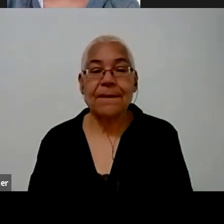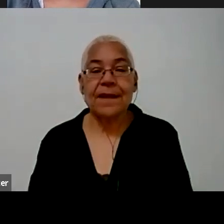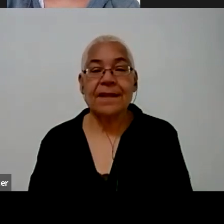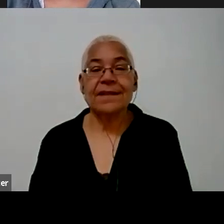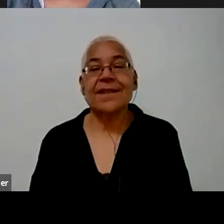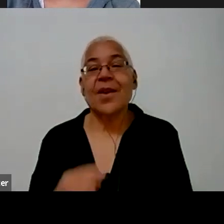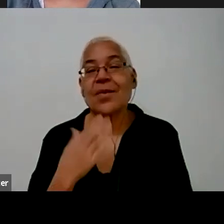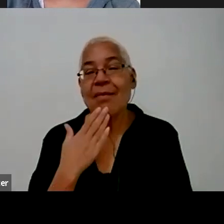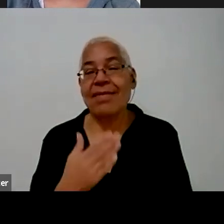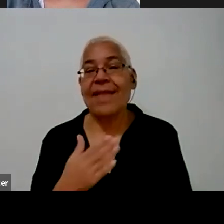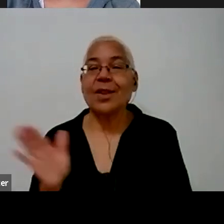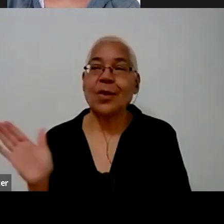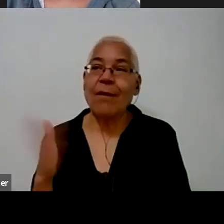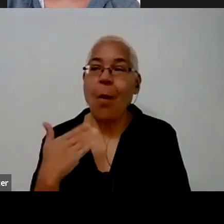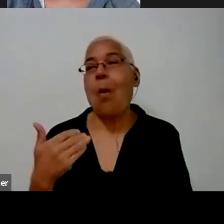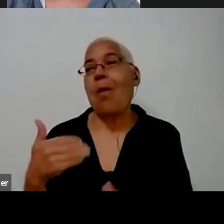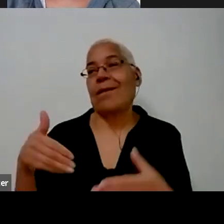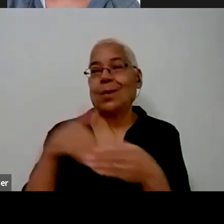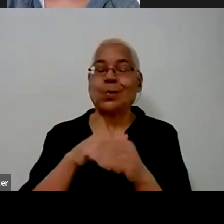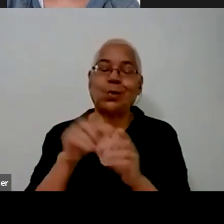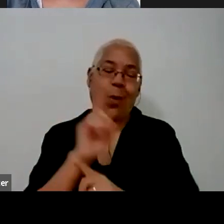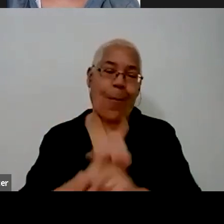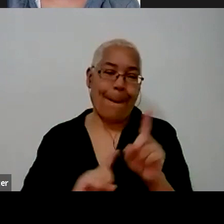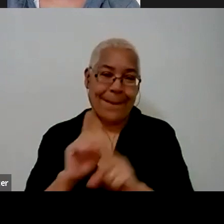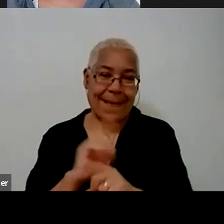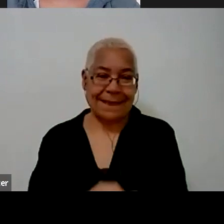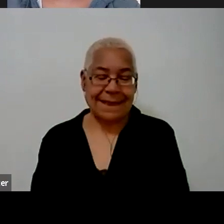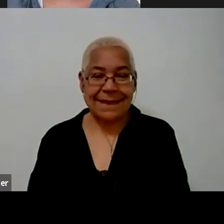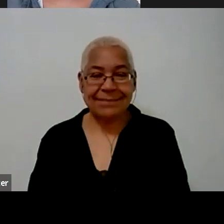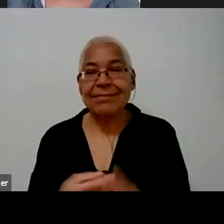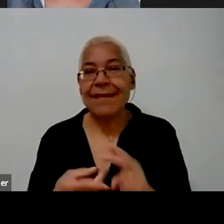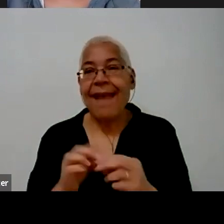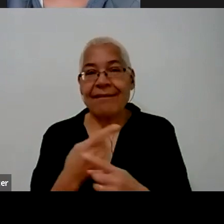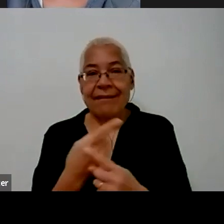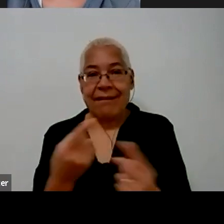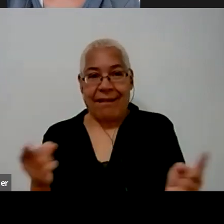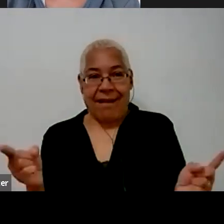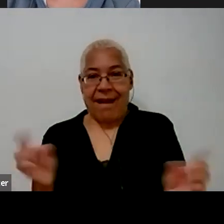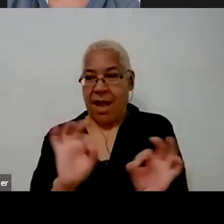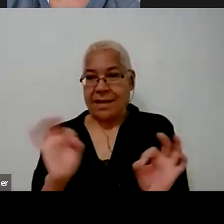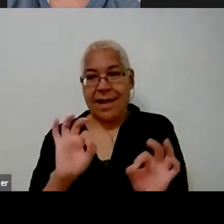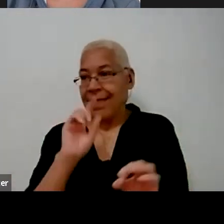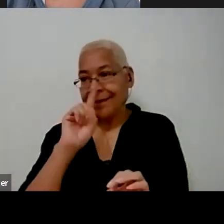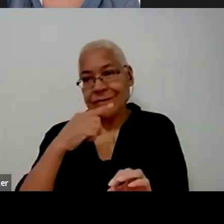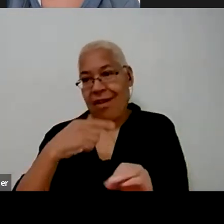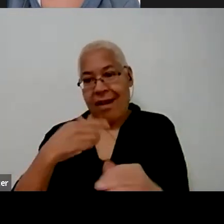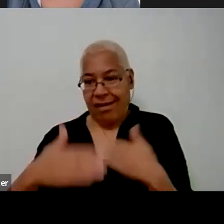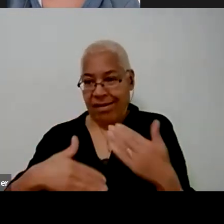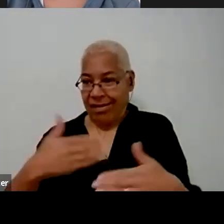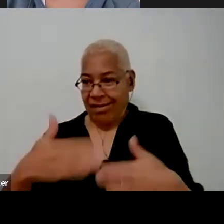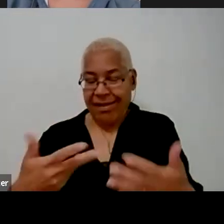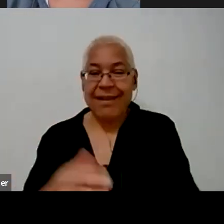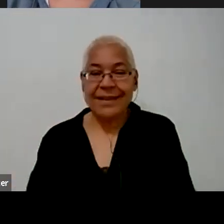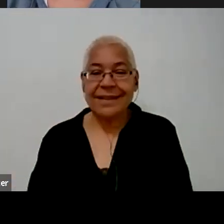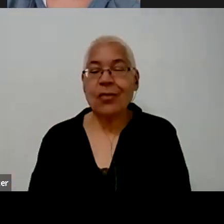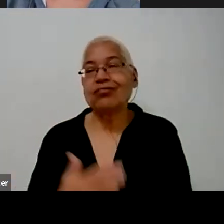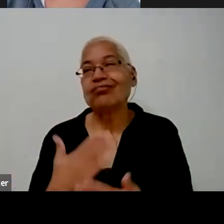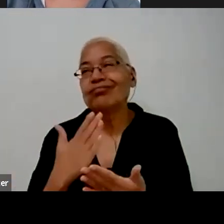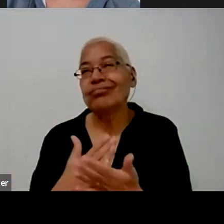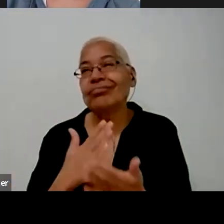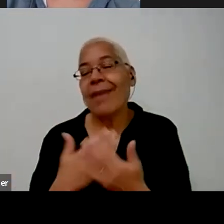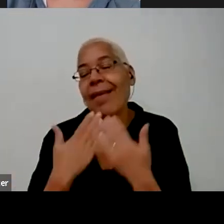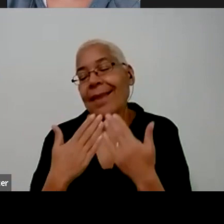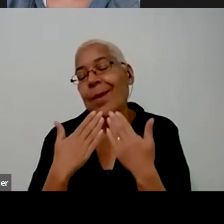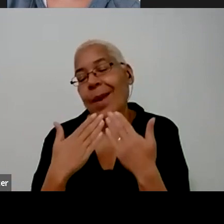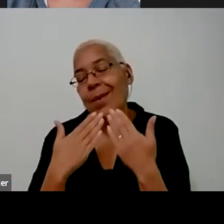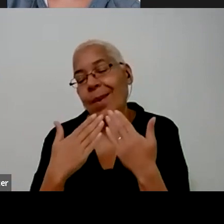board. Thank you so much for joining us. Without you, we wouldn't be able to do these things. Thank you so much, million times. So